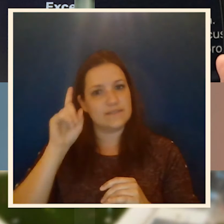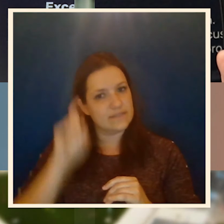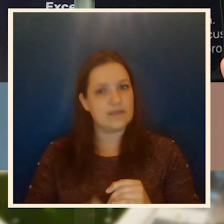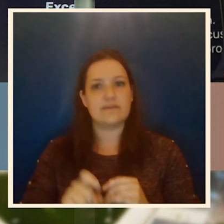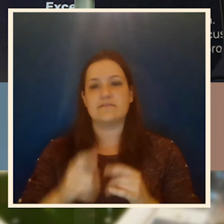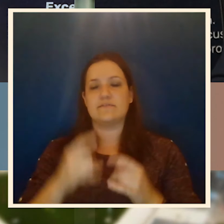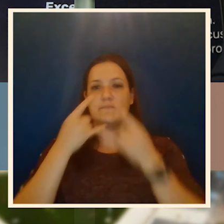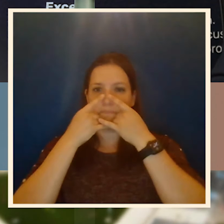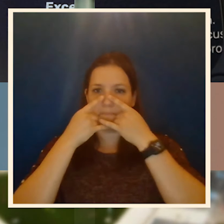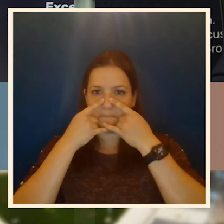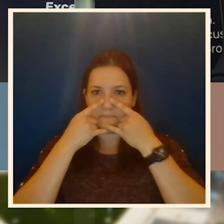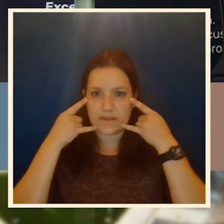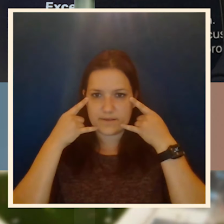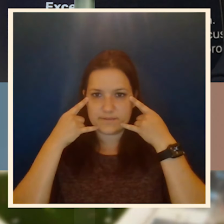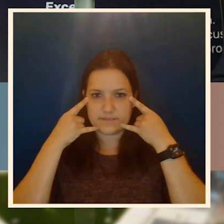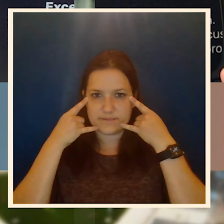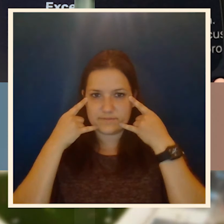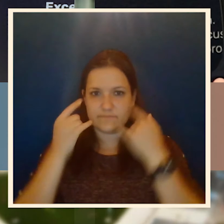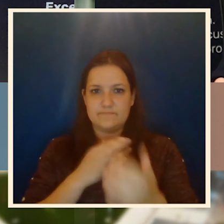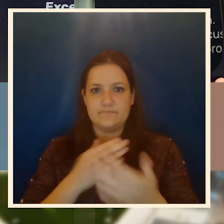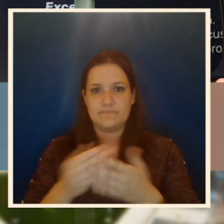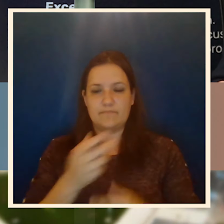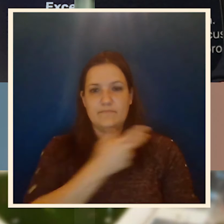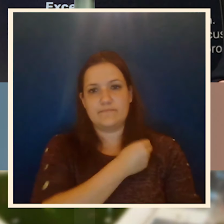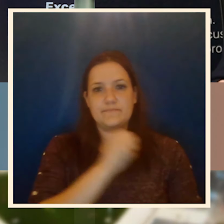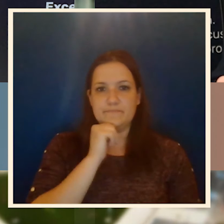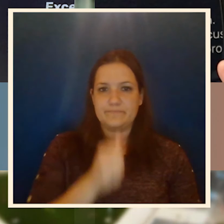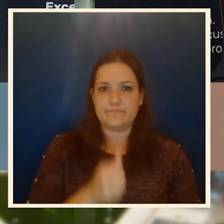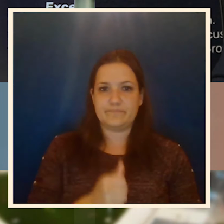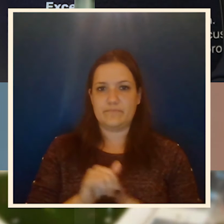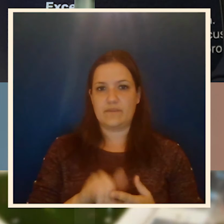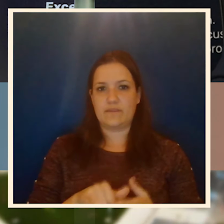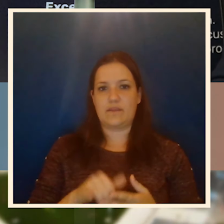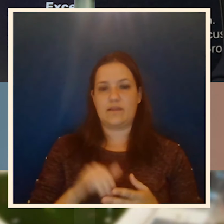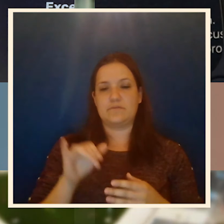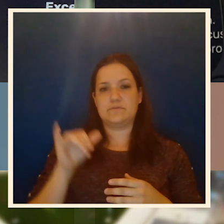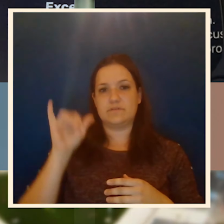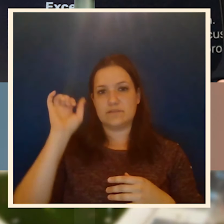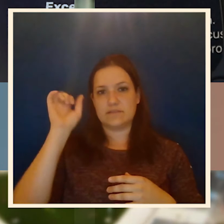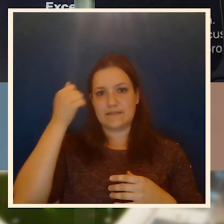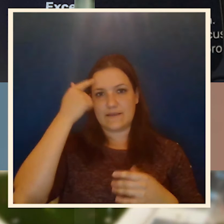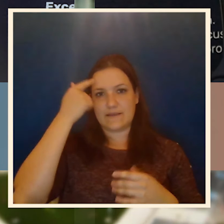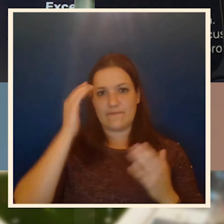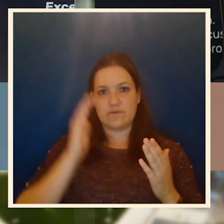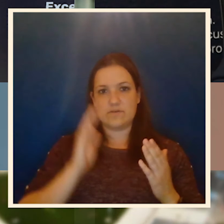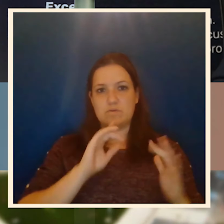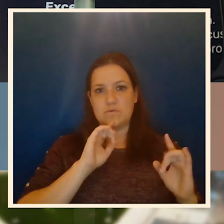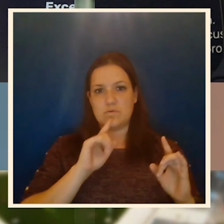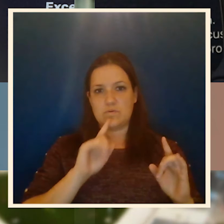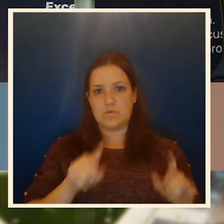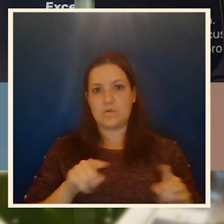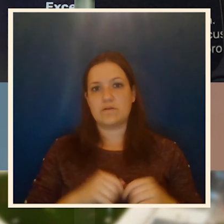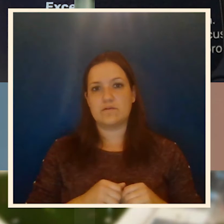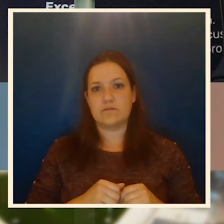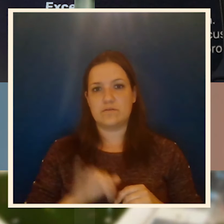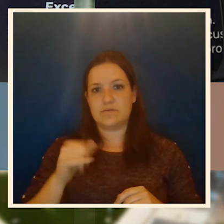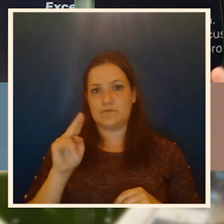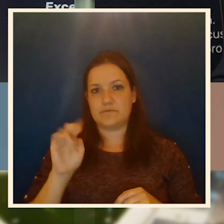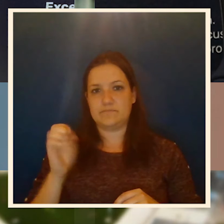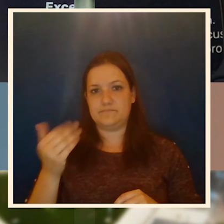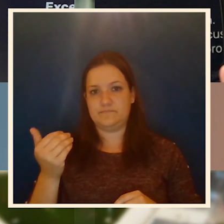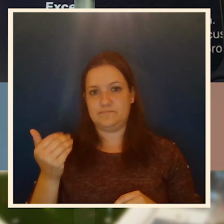and anybody that comes into a hospital as a visitor has to wear a mask, vaccinated or unvaccinated. So